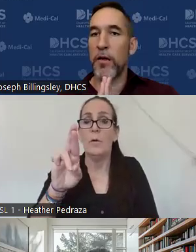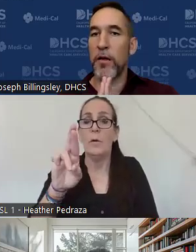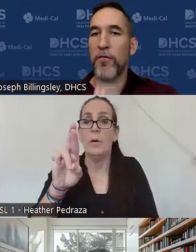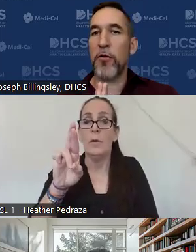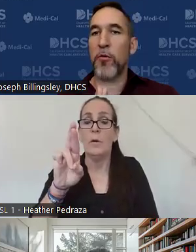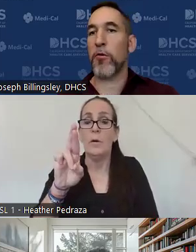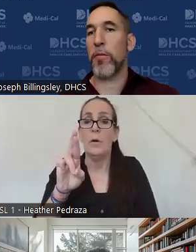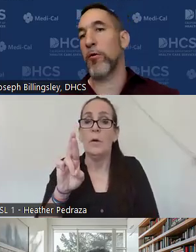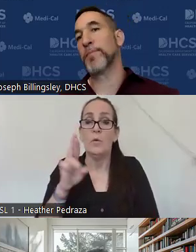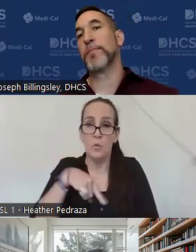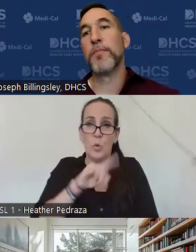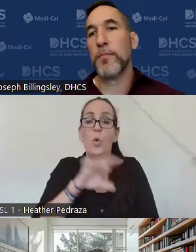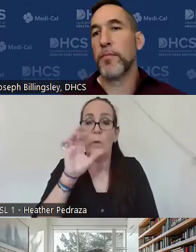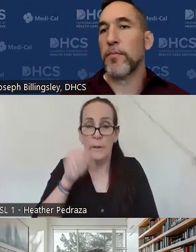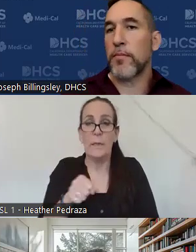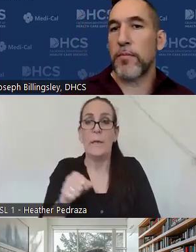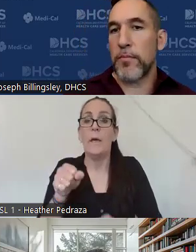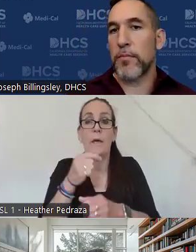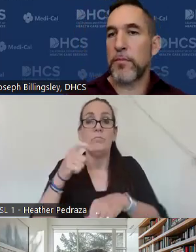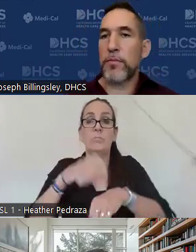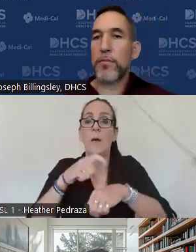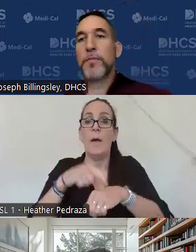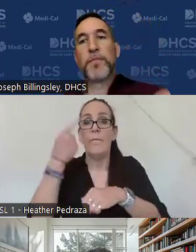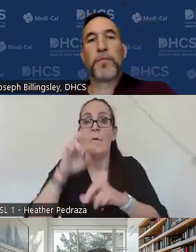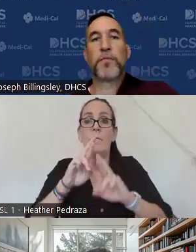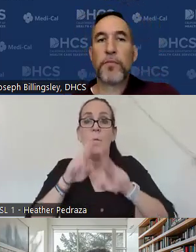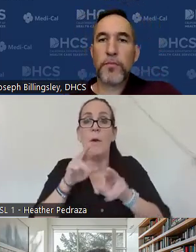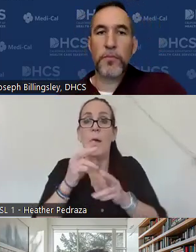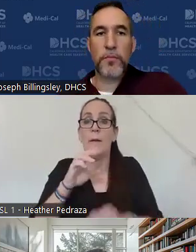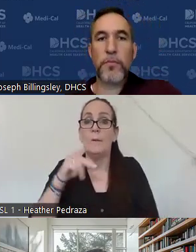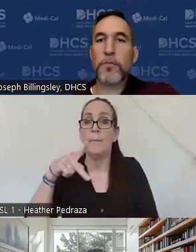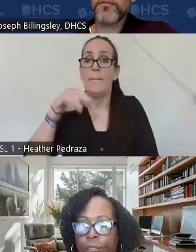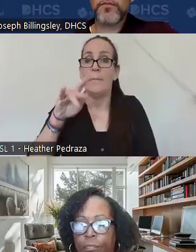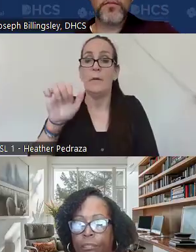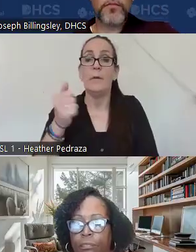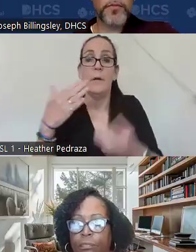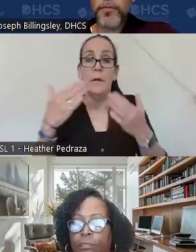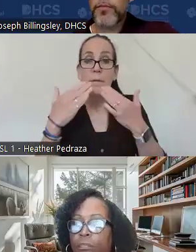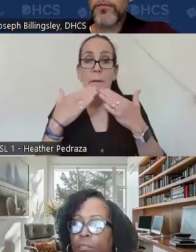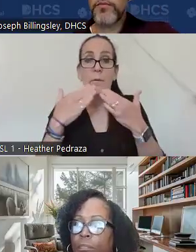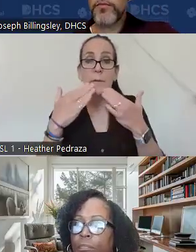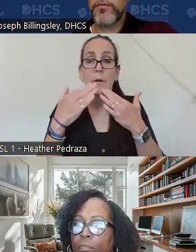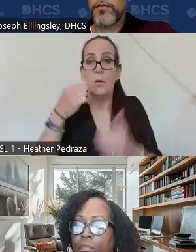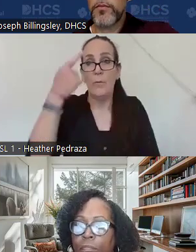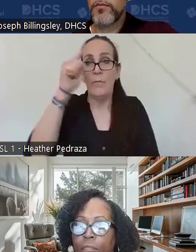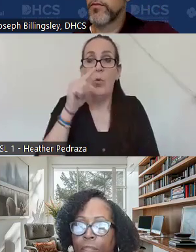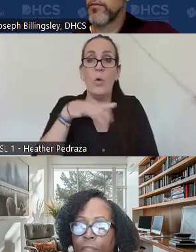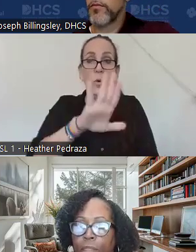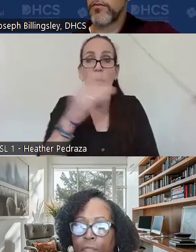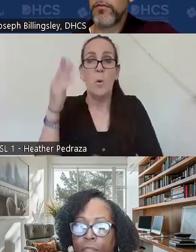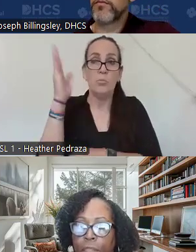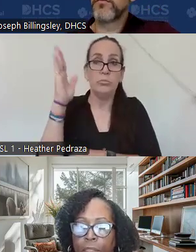can give time to the reactor panel. Thanks so much, Joseph, for the presentation, for all your hard work on this. And I'm going to